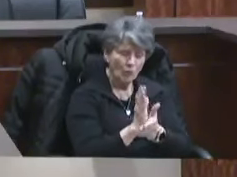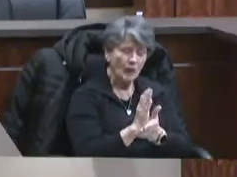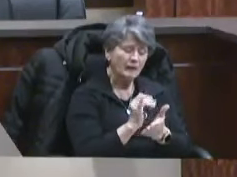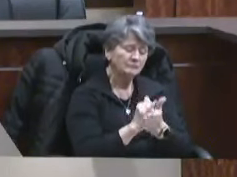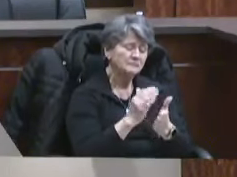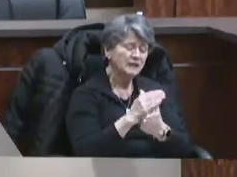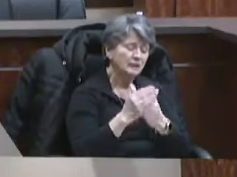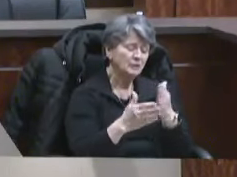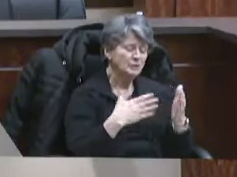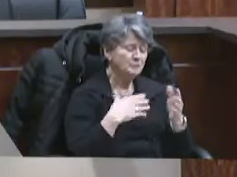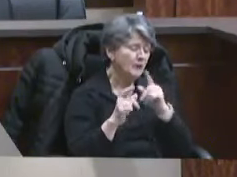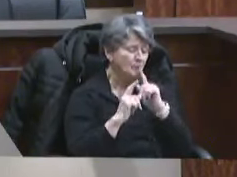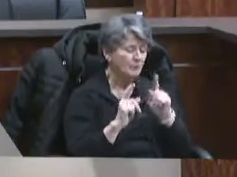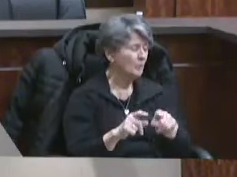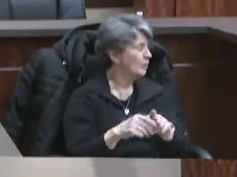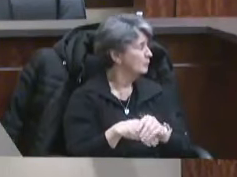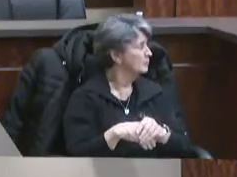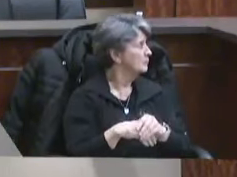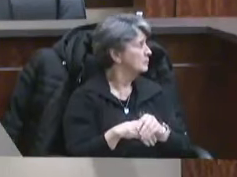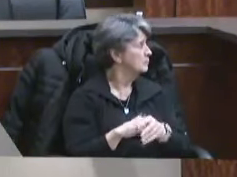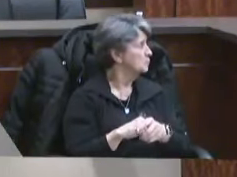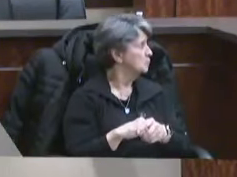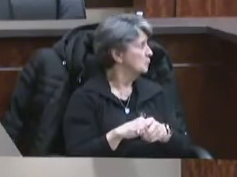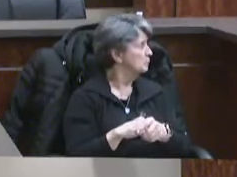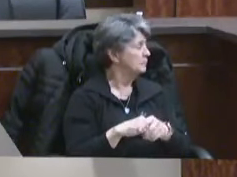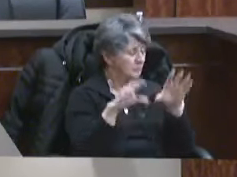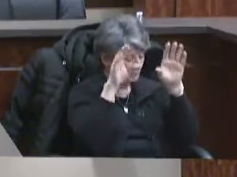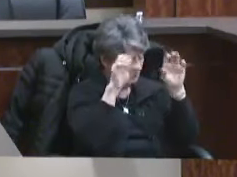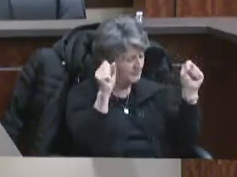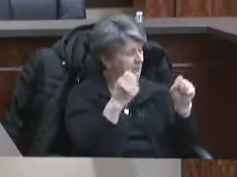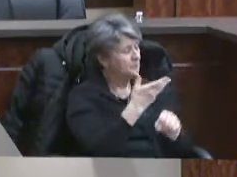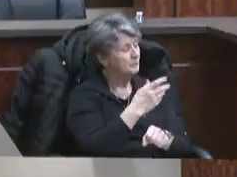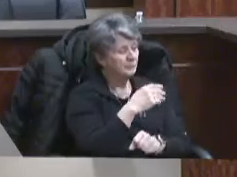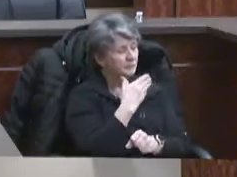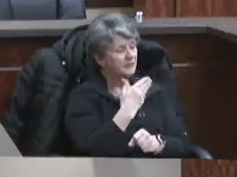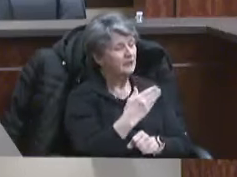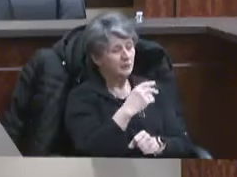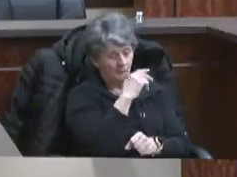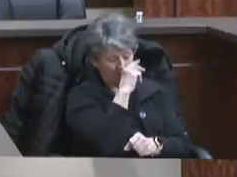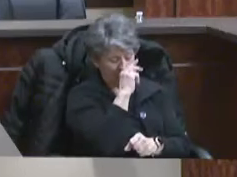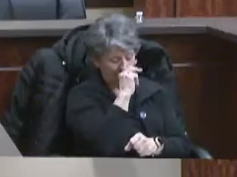my report, Mr. President. Thank you, Councilman Laszlo.